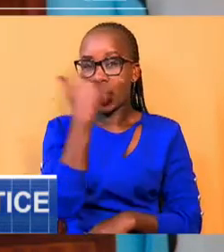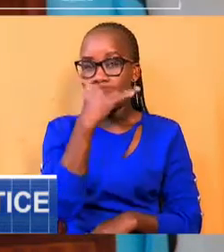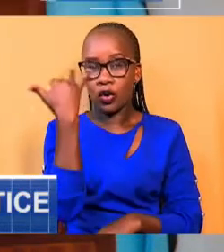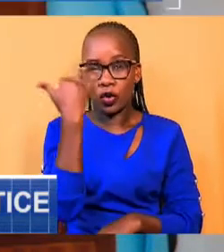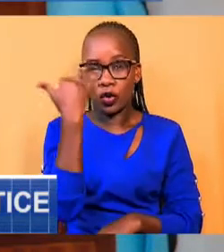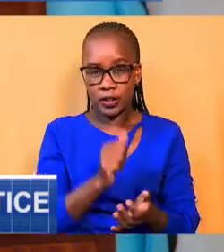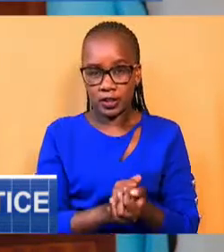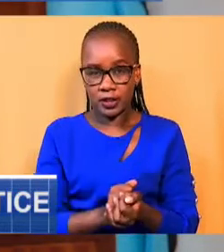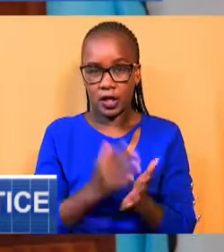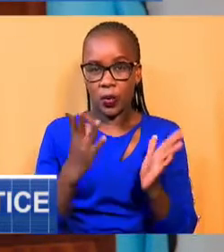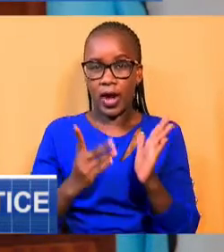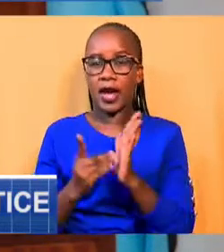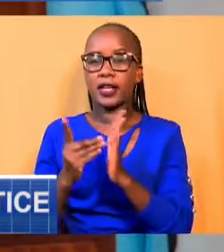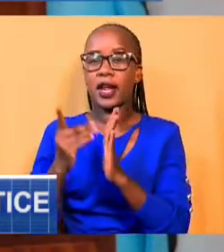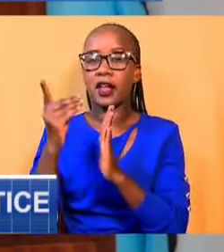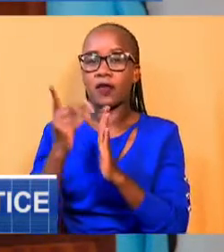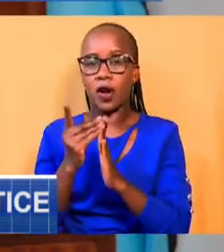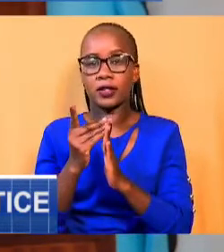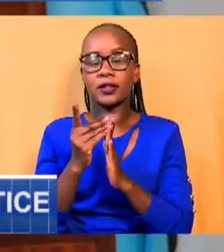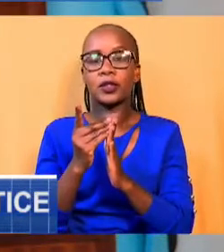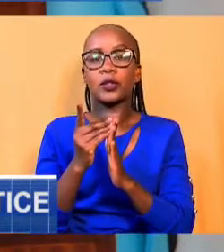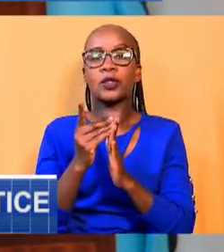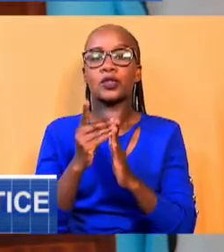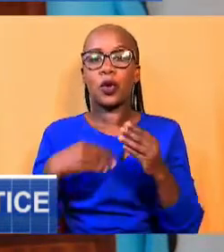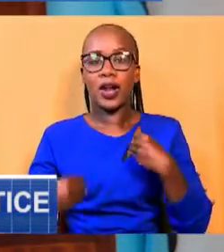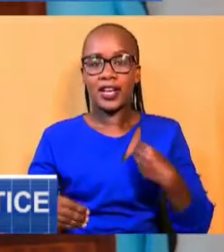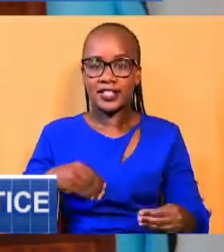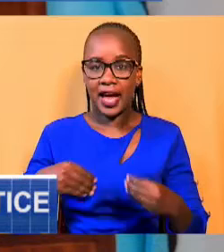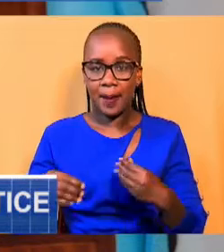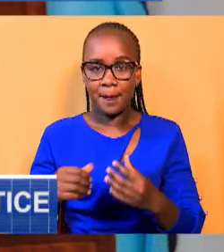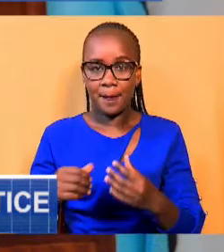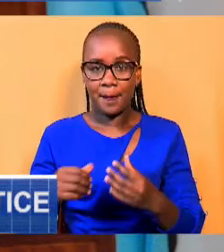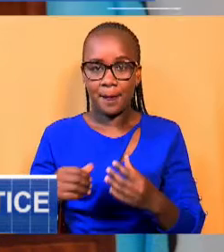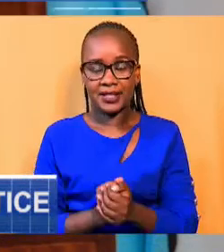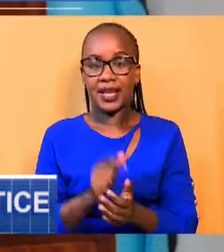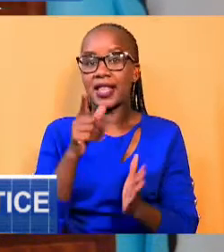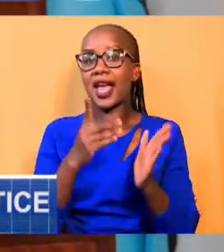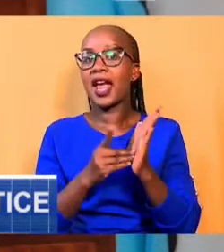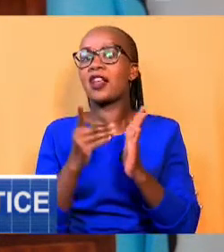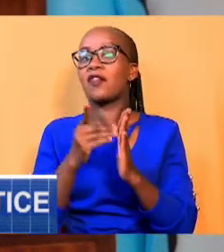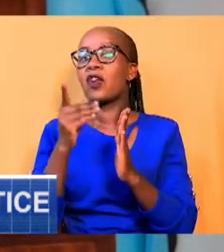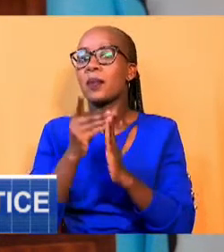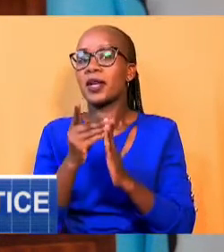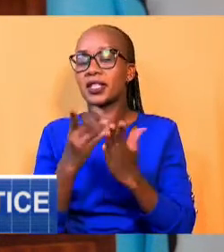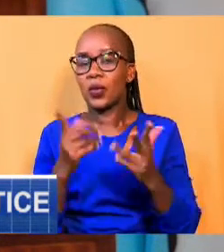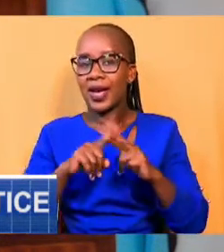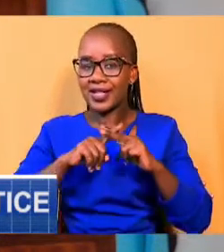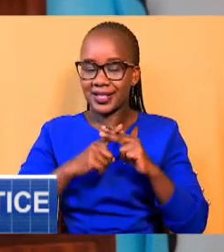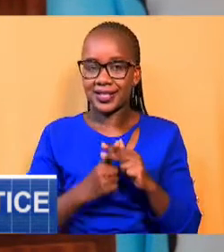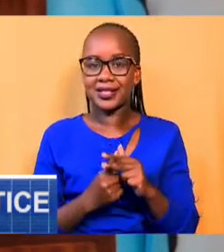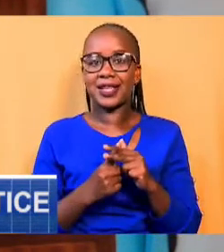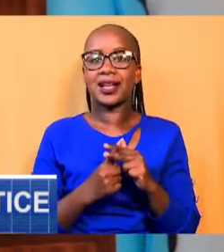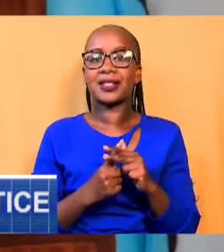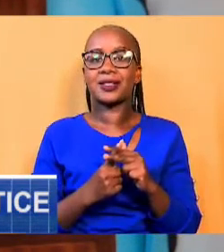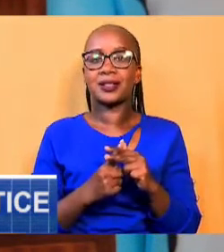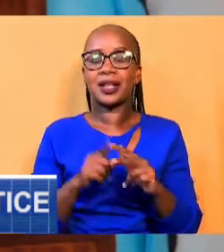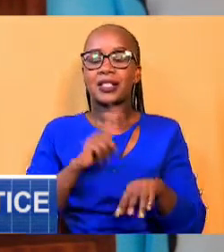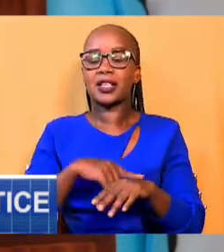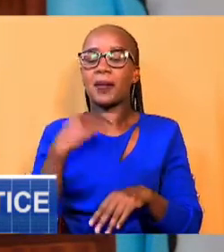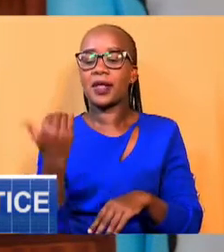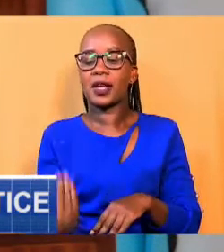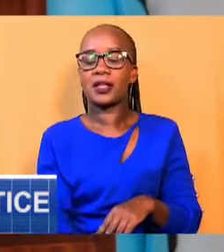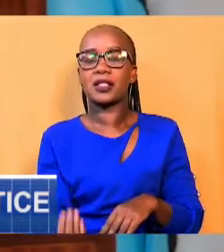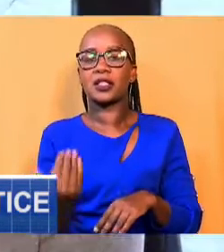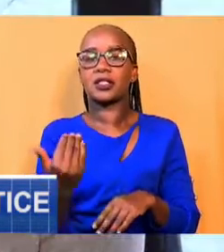is a developmental disorder, and by developmental we mean that it starts when the